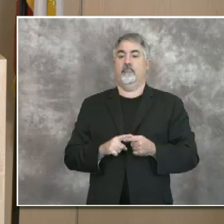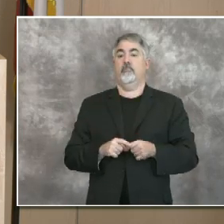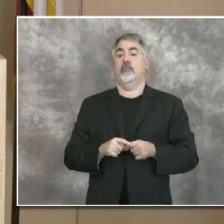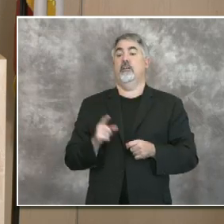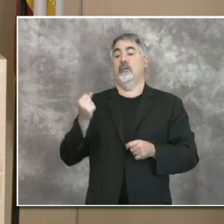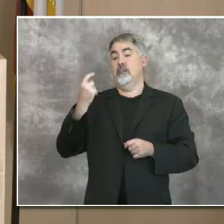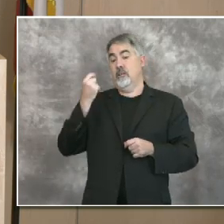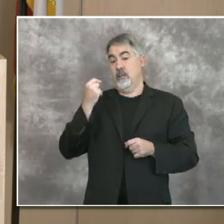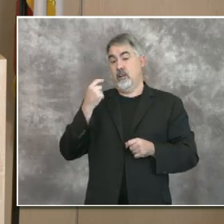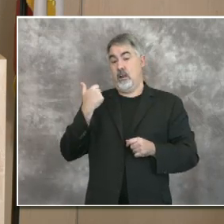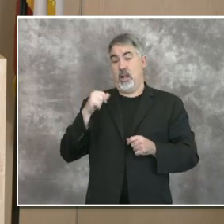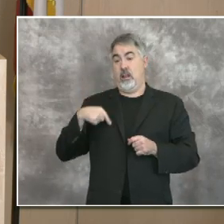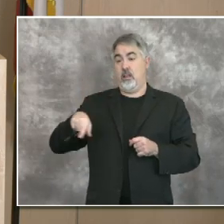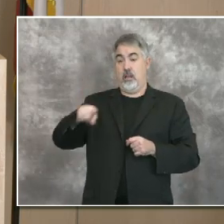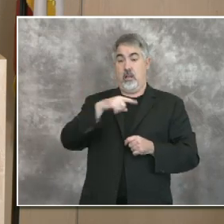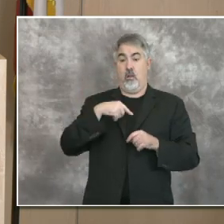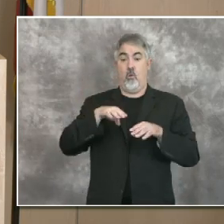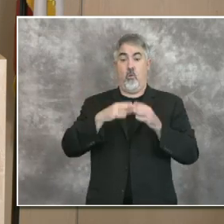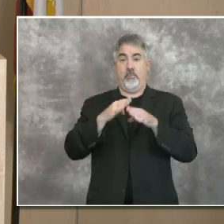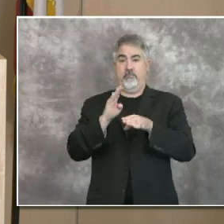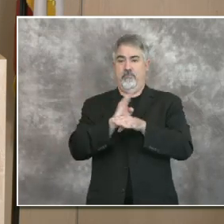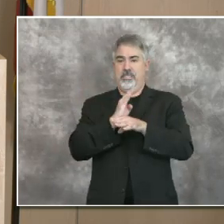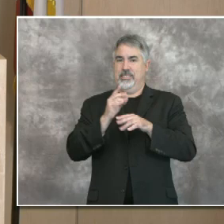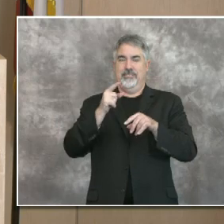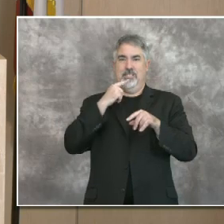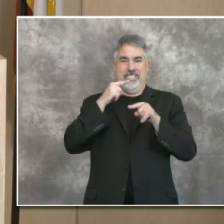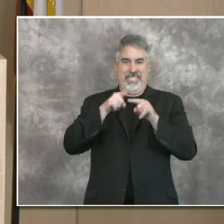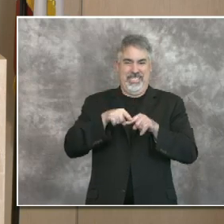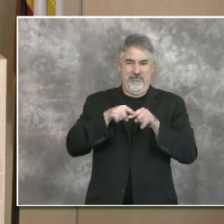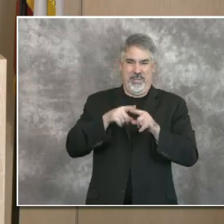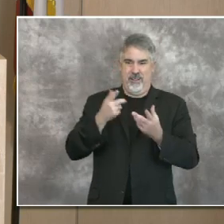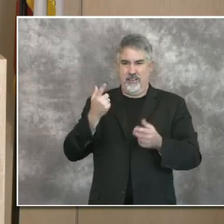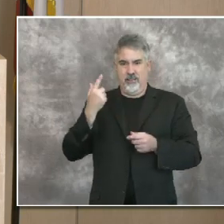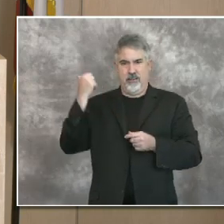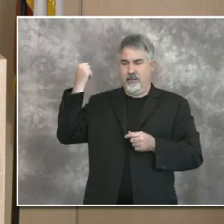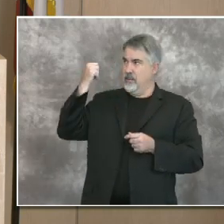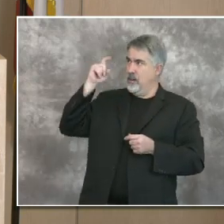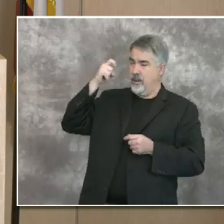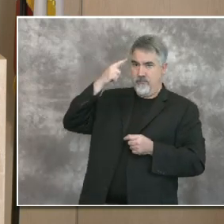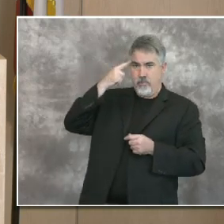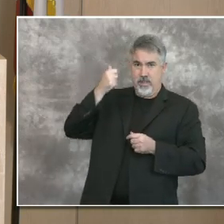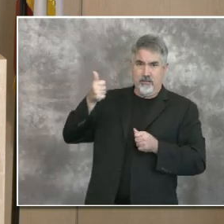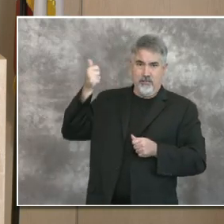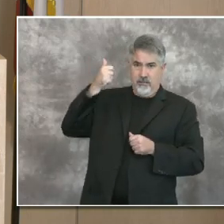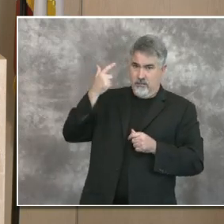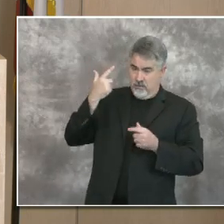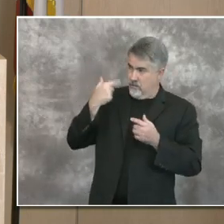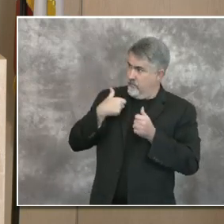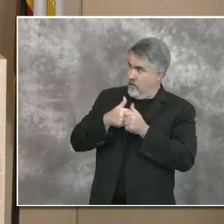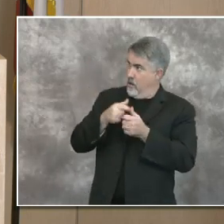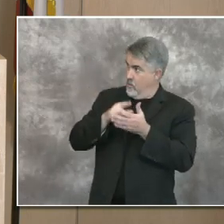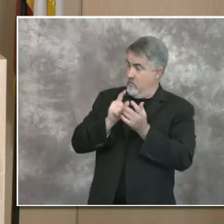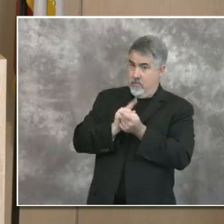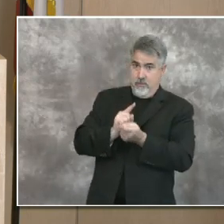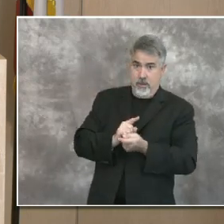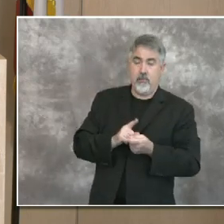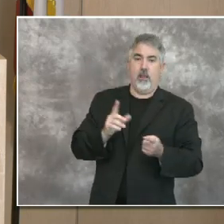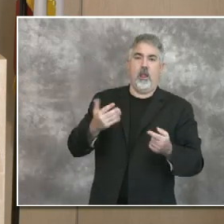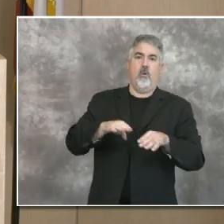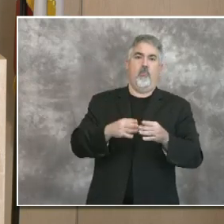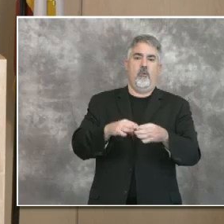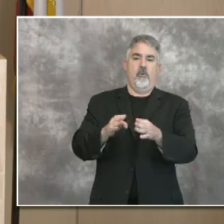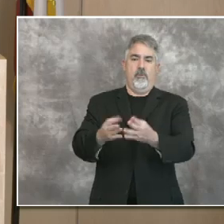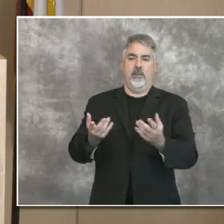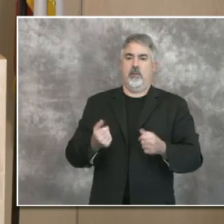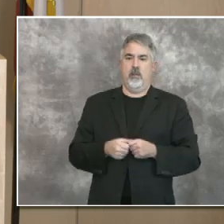jurisdiction opening up is contingent upon the guidance and direction from the governor of California. So we cannot